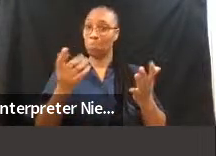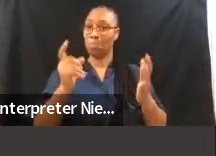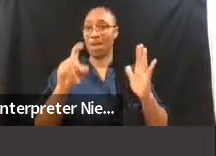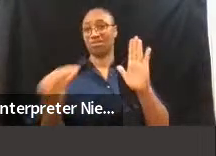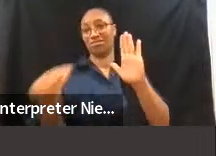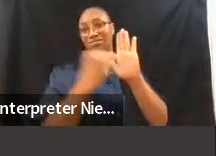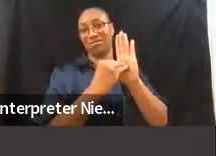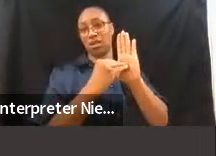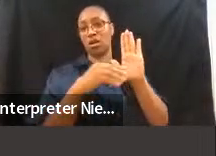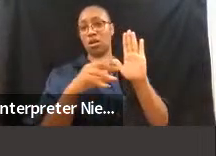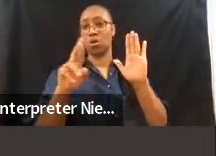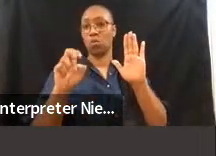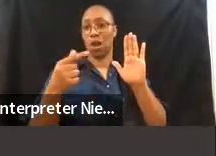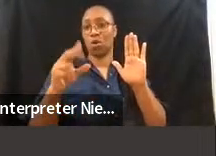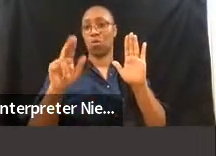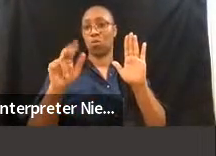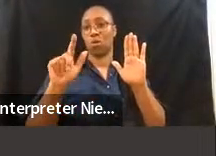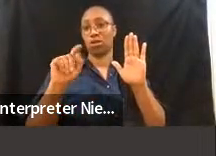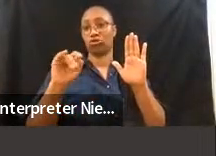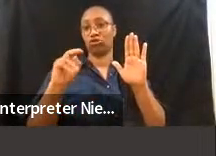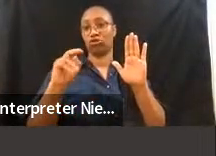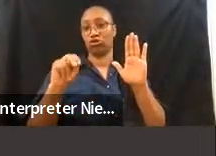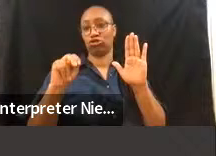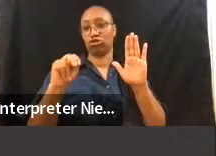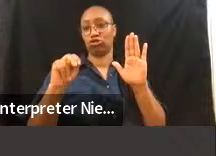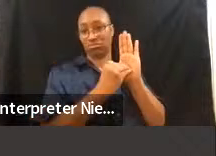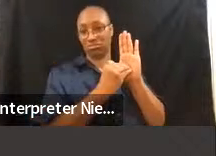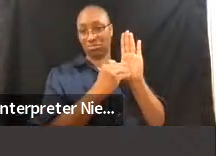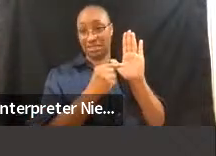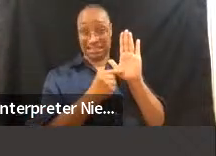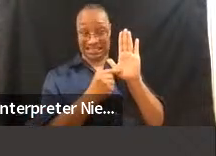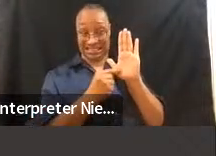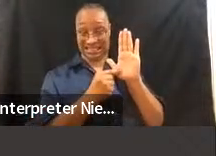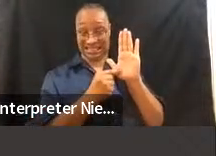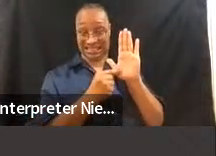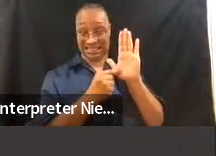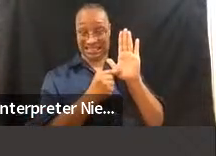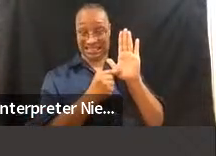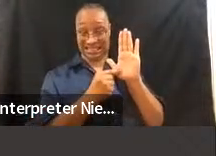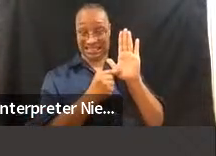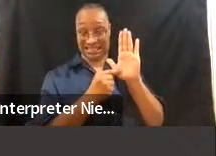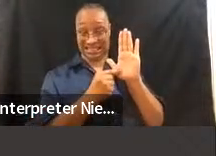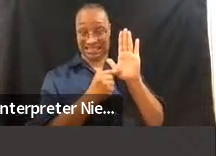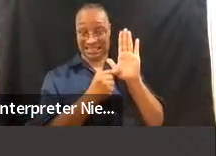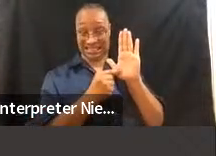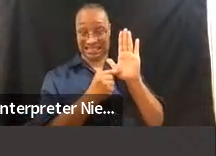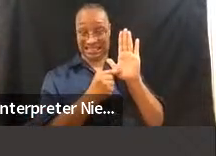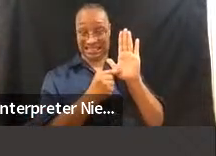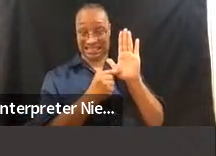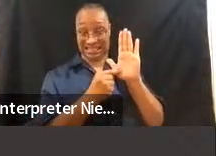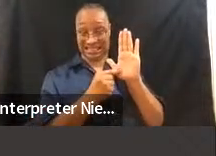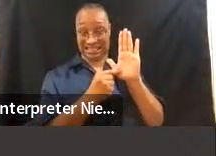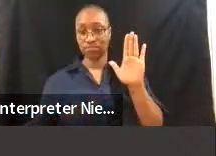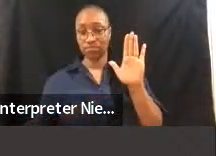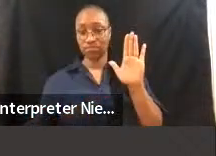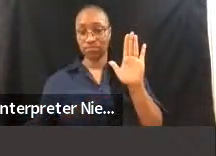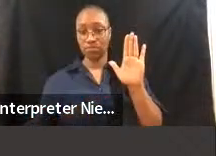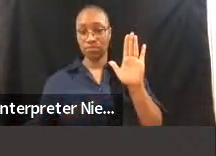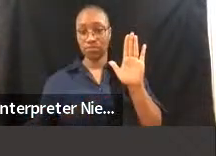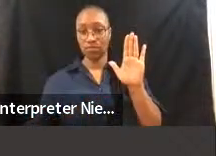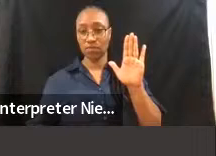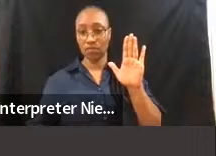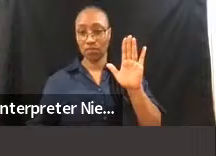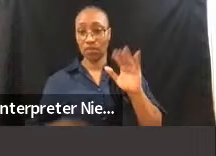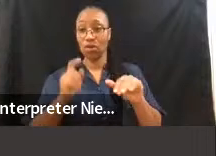of Justice or the Department of Health and Human Services Office for Civil Rights. These agencies